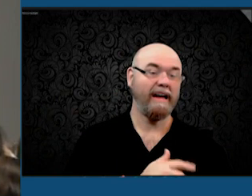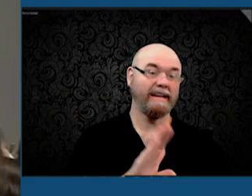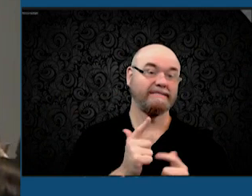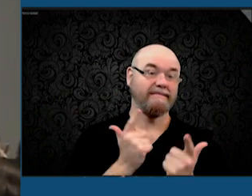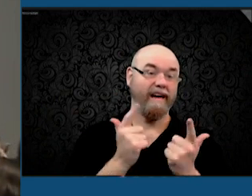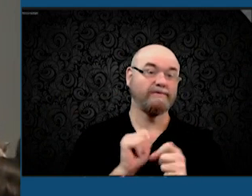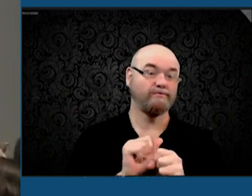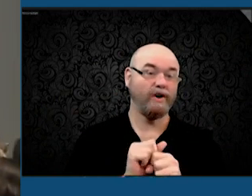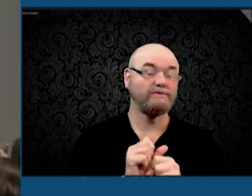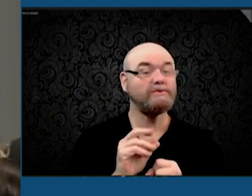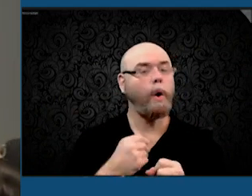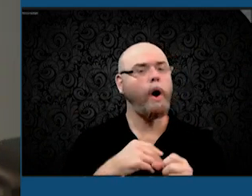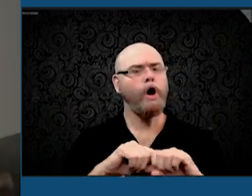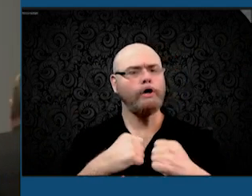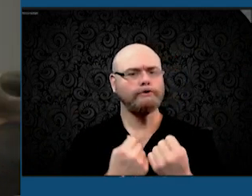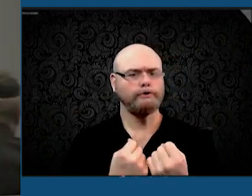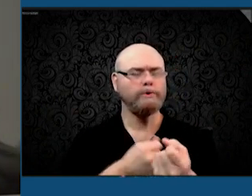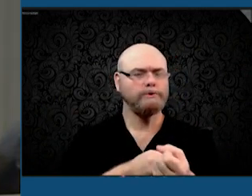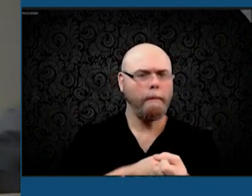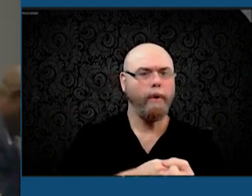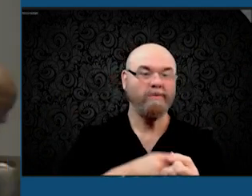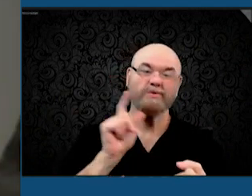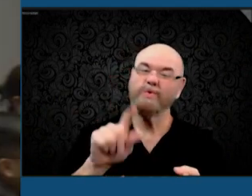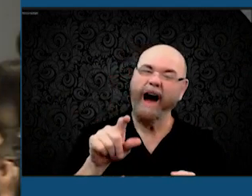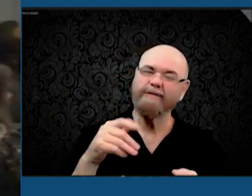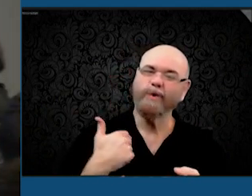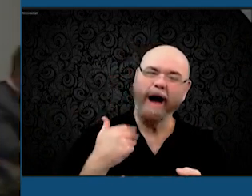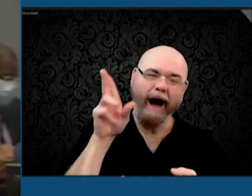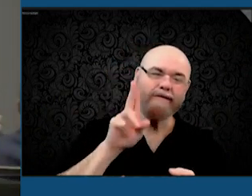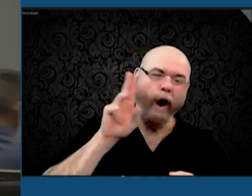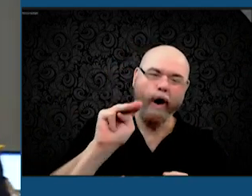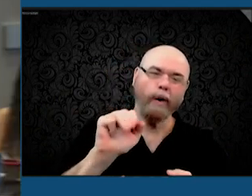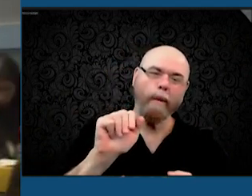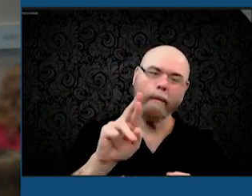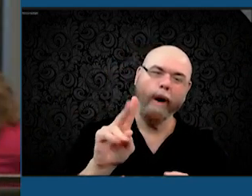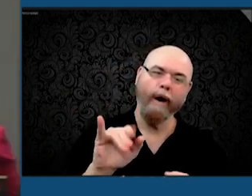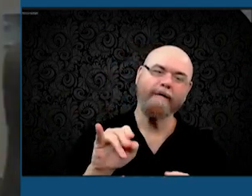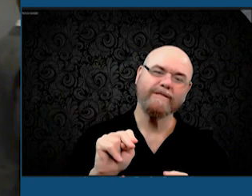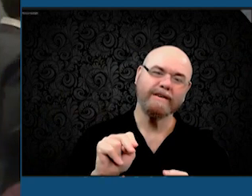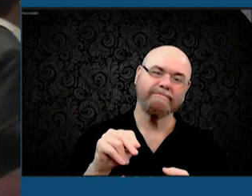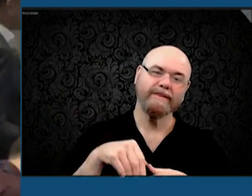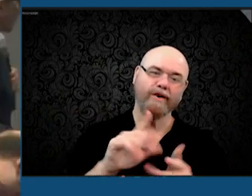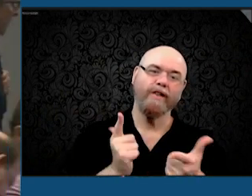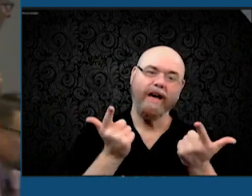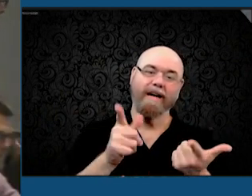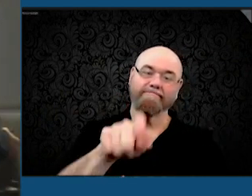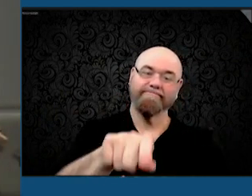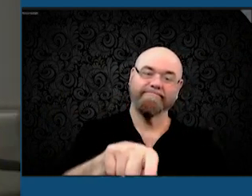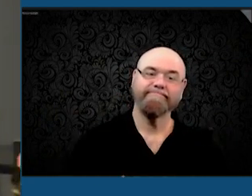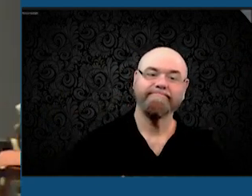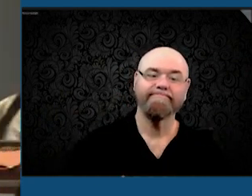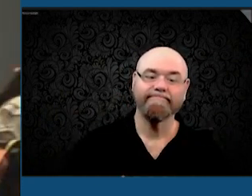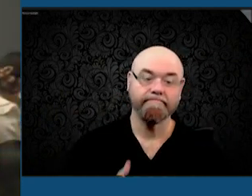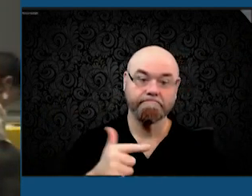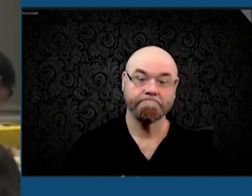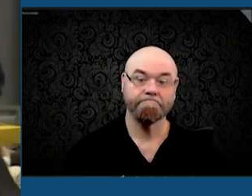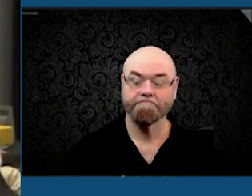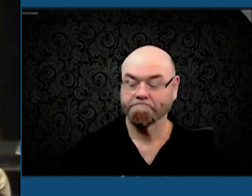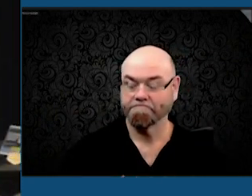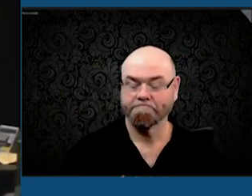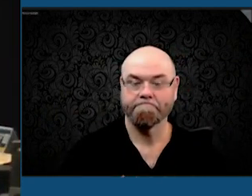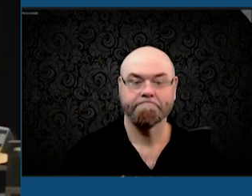Social support, you got to have an Uncle Marvin. You need that person in your life. And then another big aspect of regulation is just